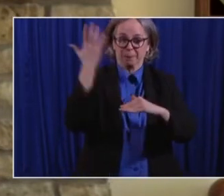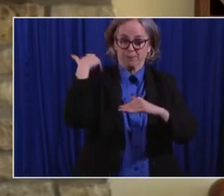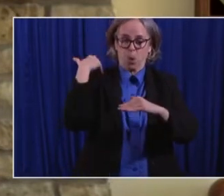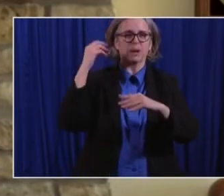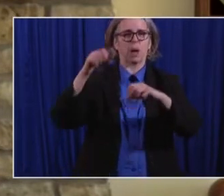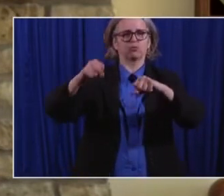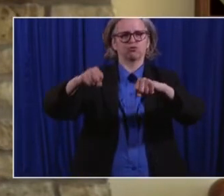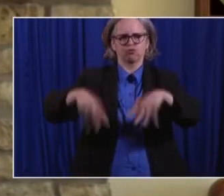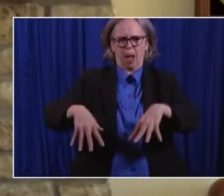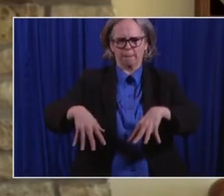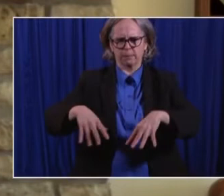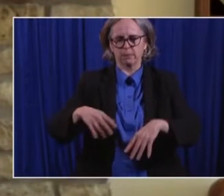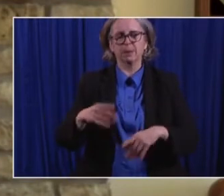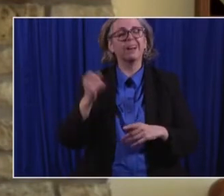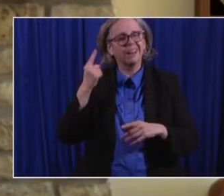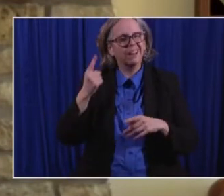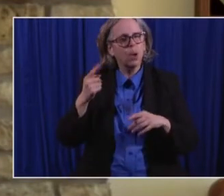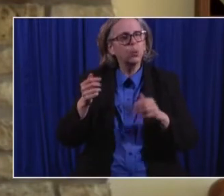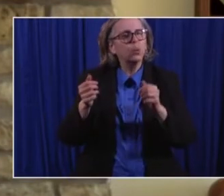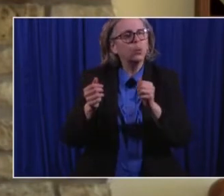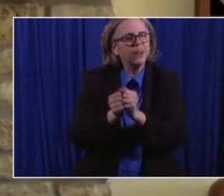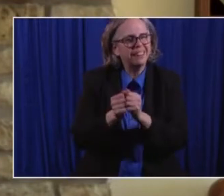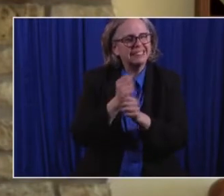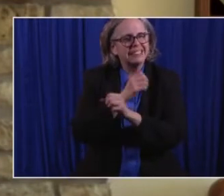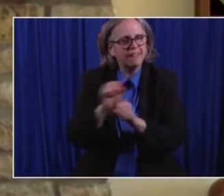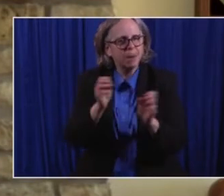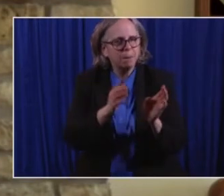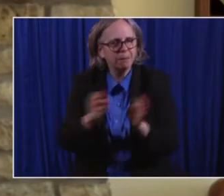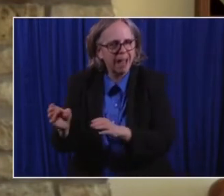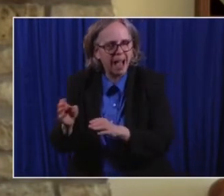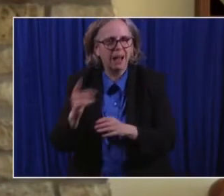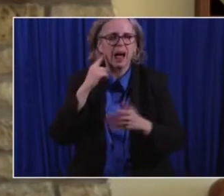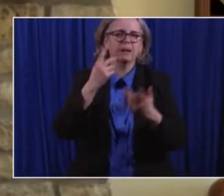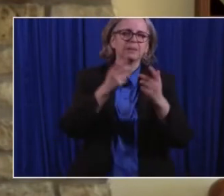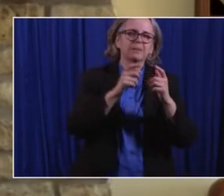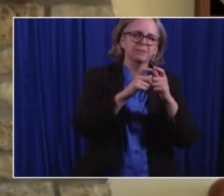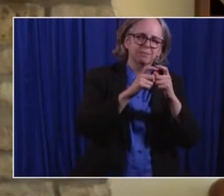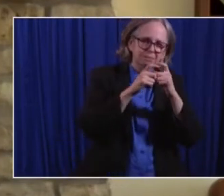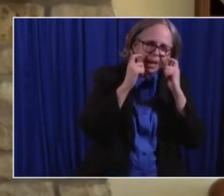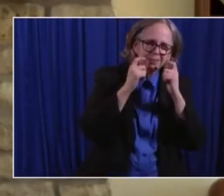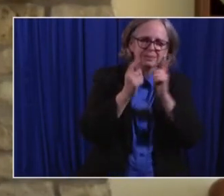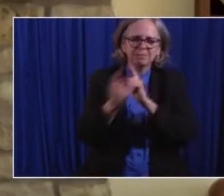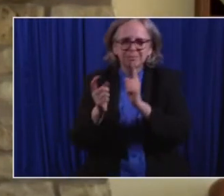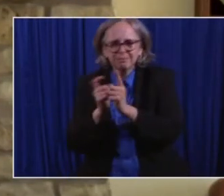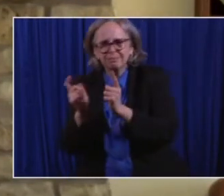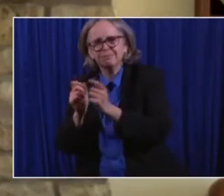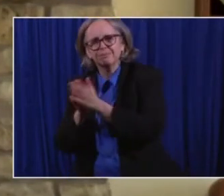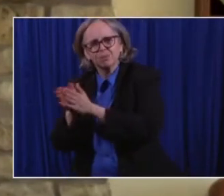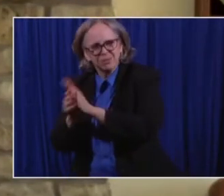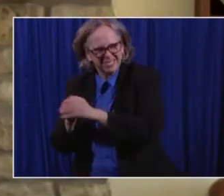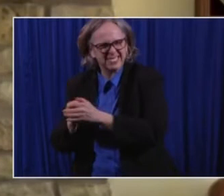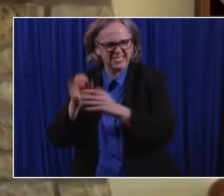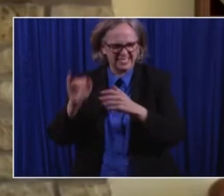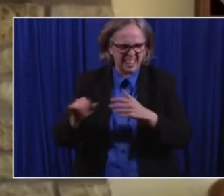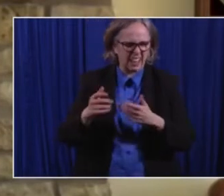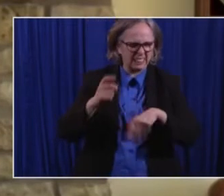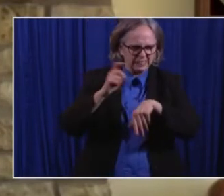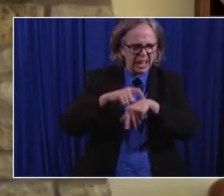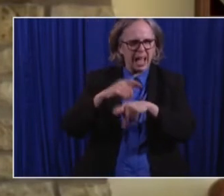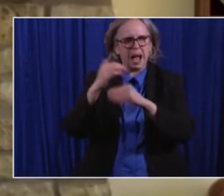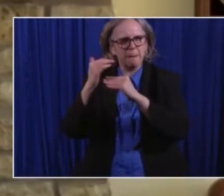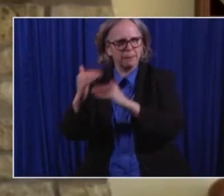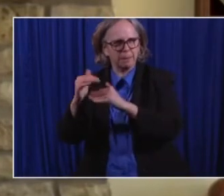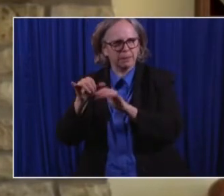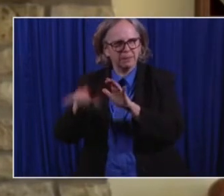measures in place to protect patients and staff, such as a mask requirement, hand hygiene protocols, and time limits, but having in-person